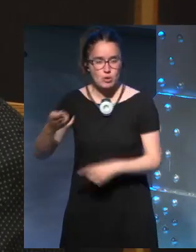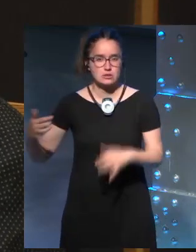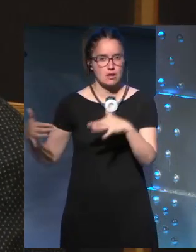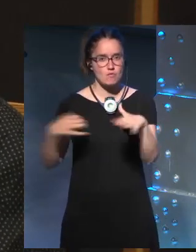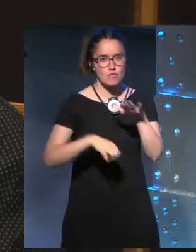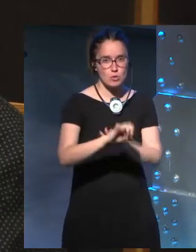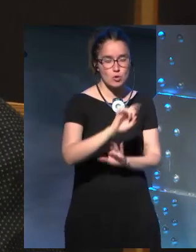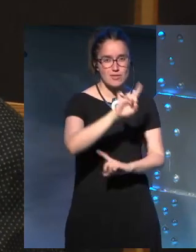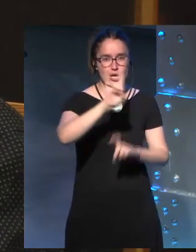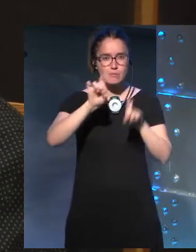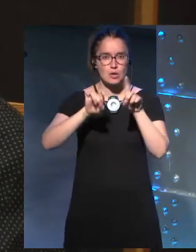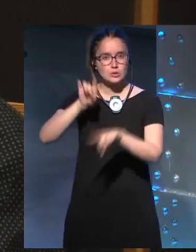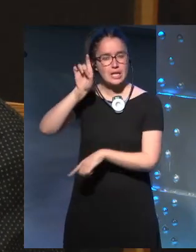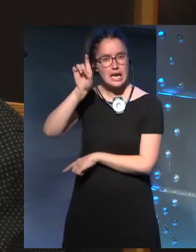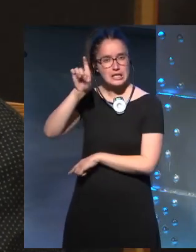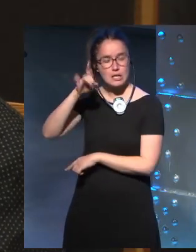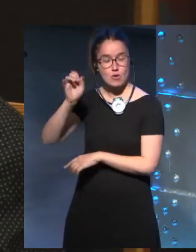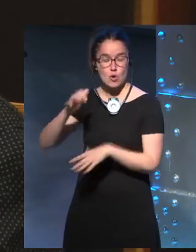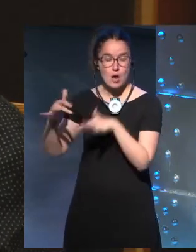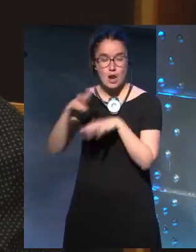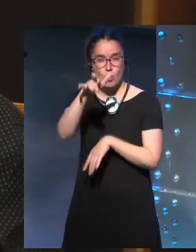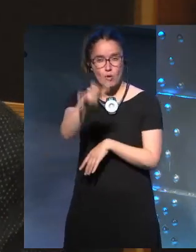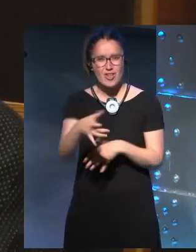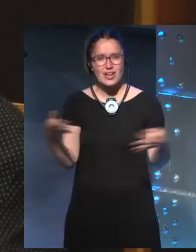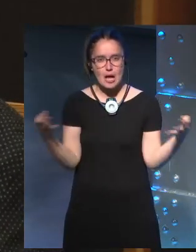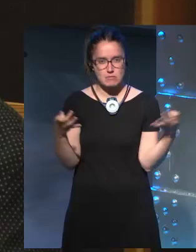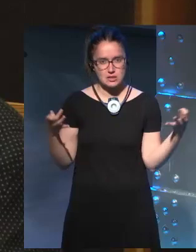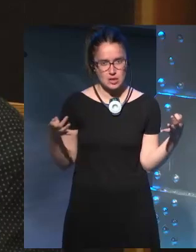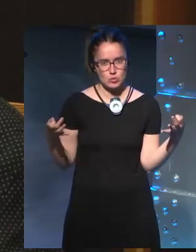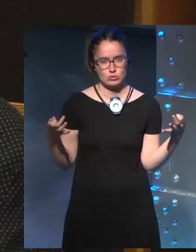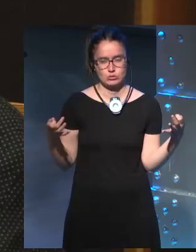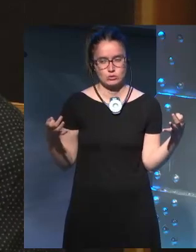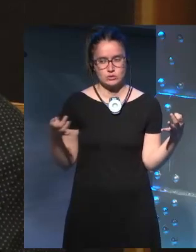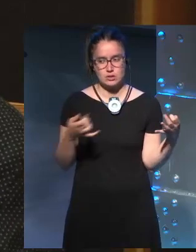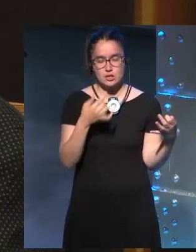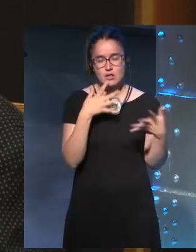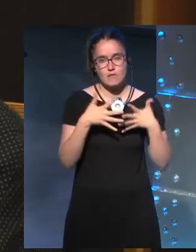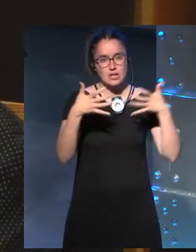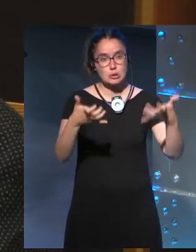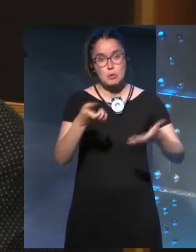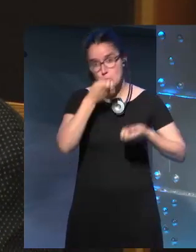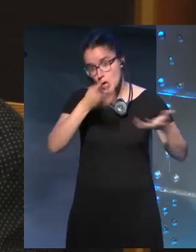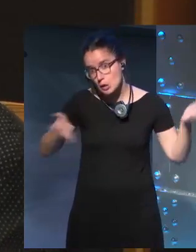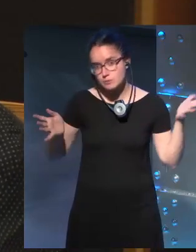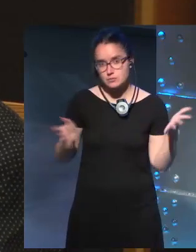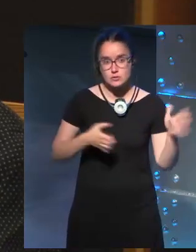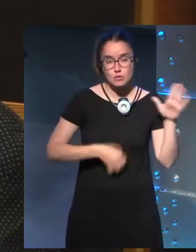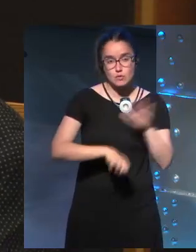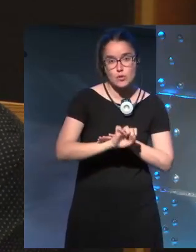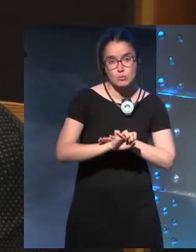after football? When coaches or players are asked of what has gone through and they say,